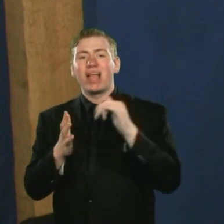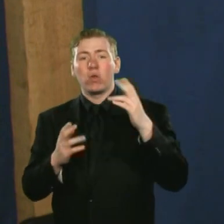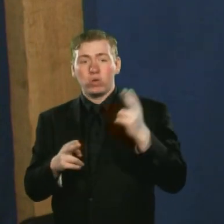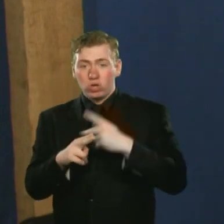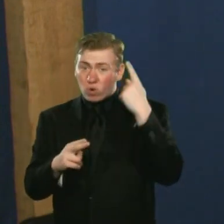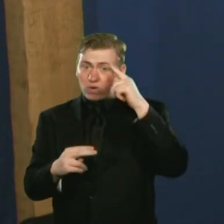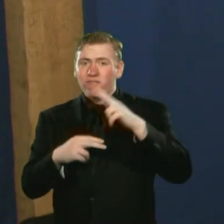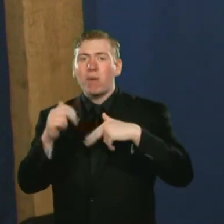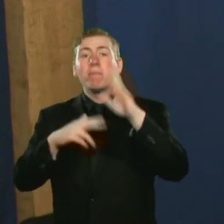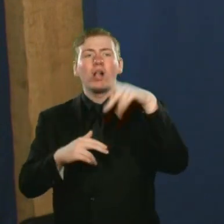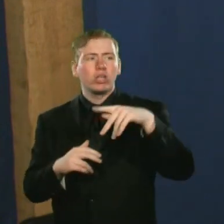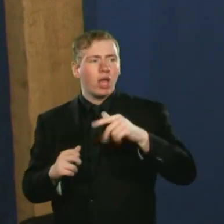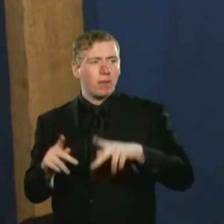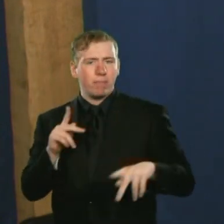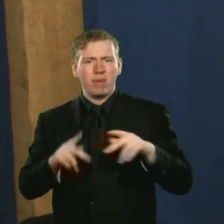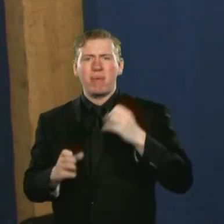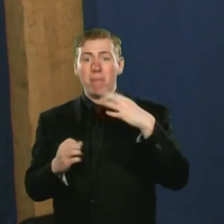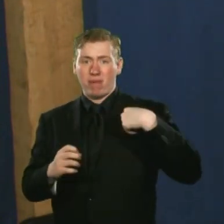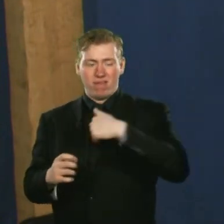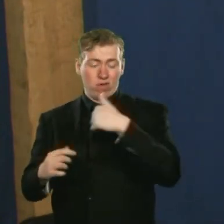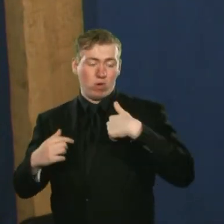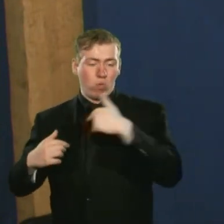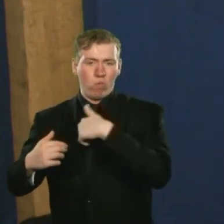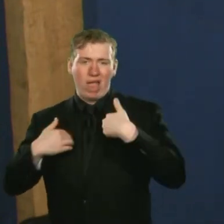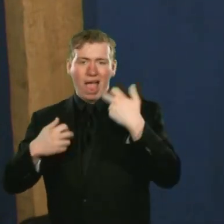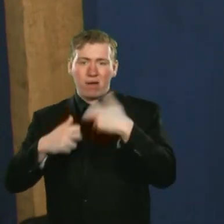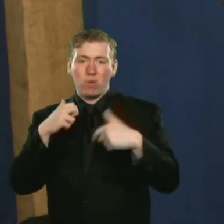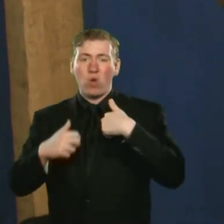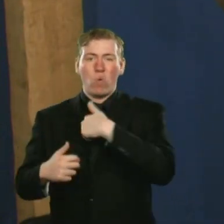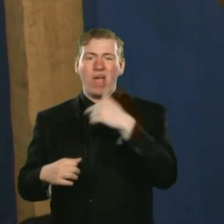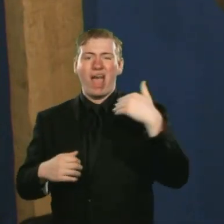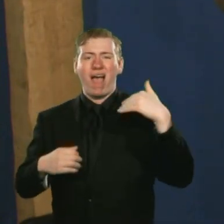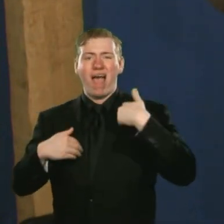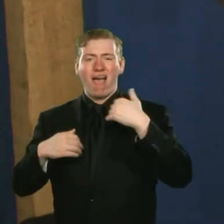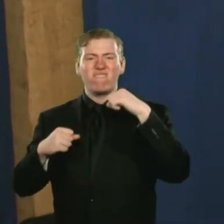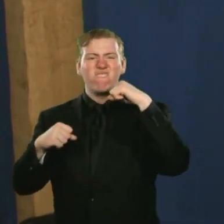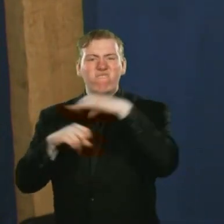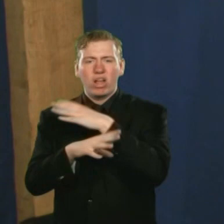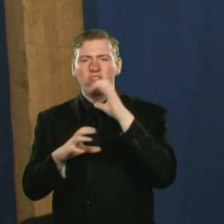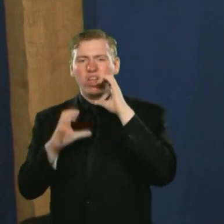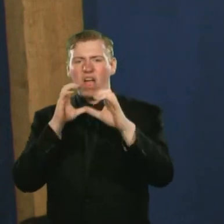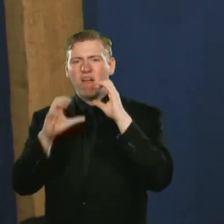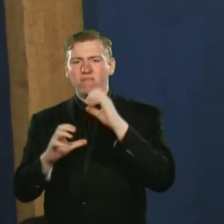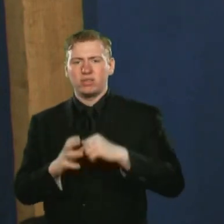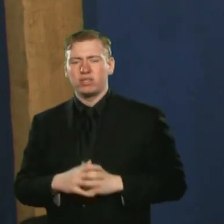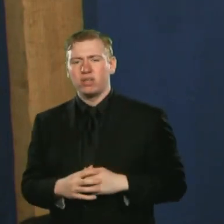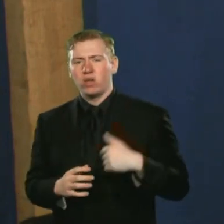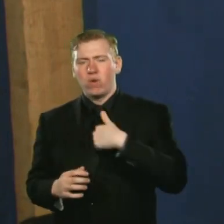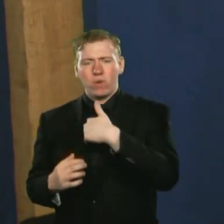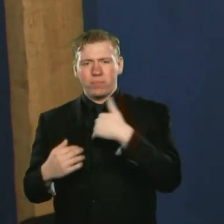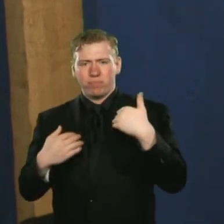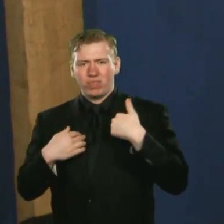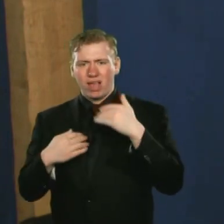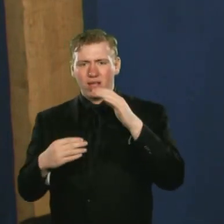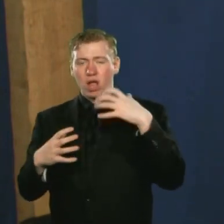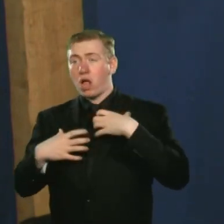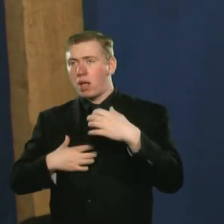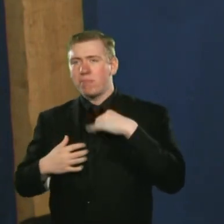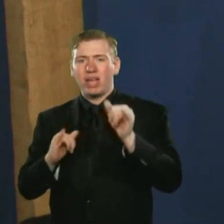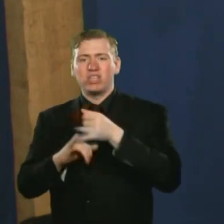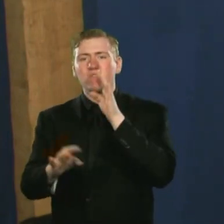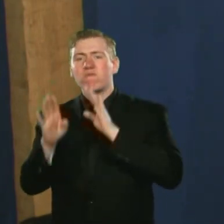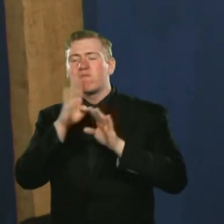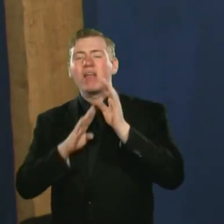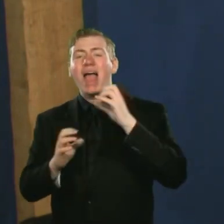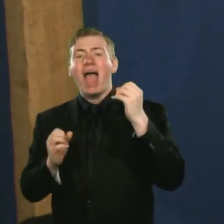up. Many of us, we've got problems. We've got a corrupt conversation. We complain and frustrate. And let me tell you something, out of